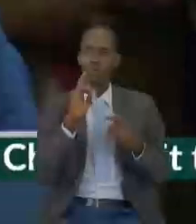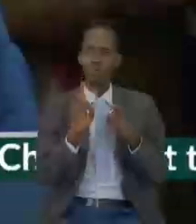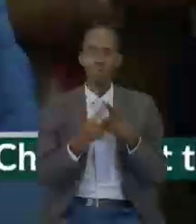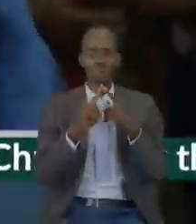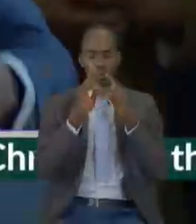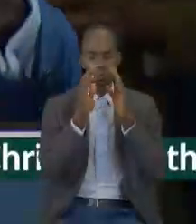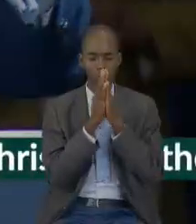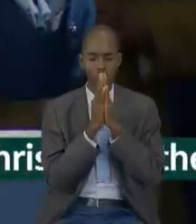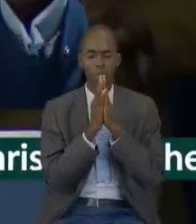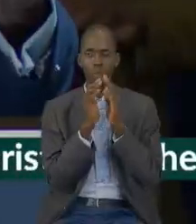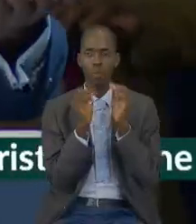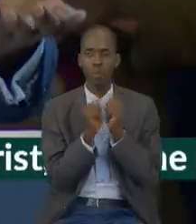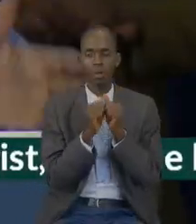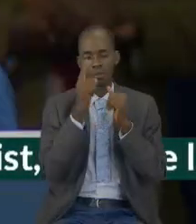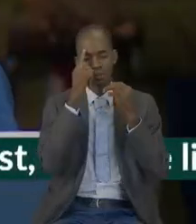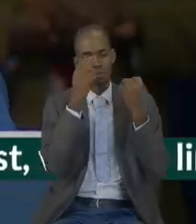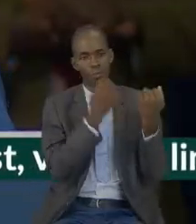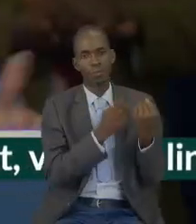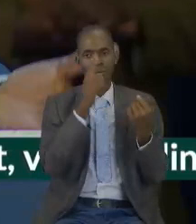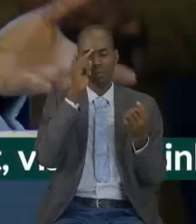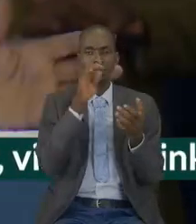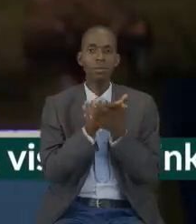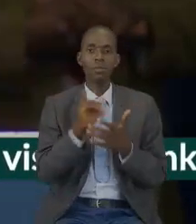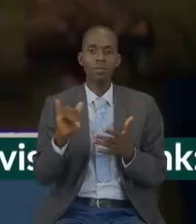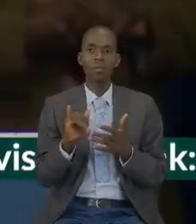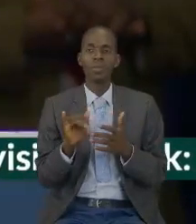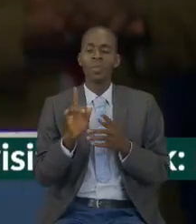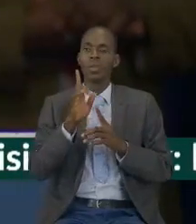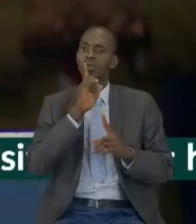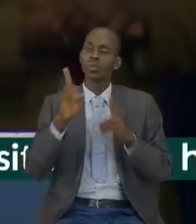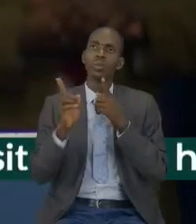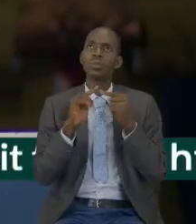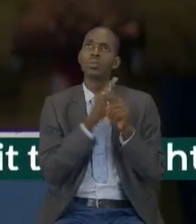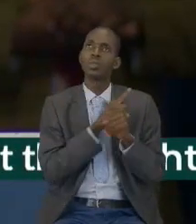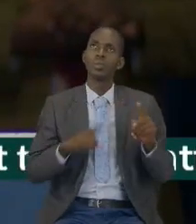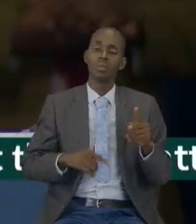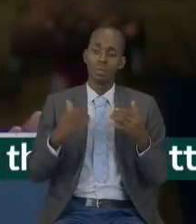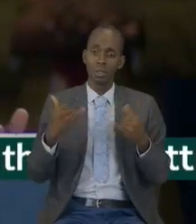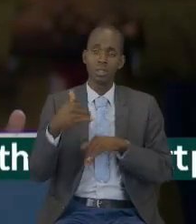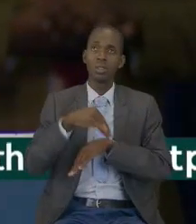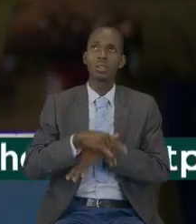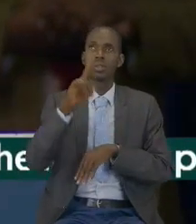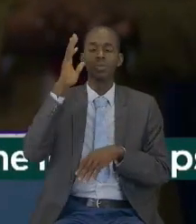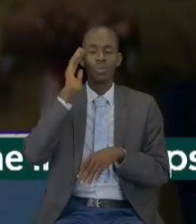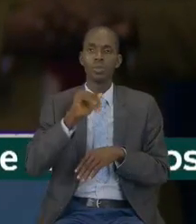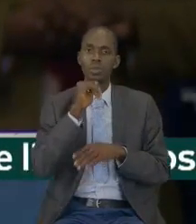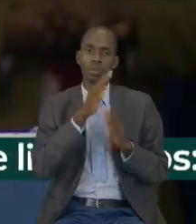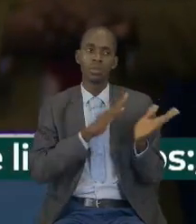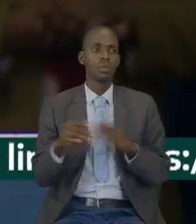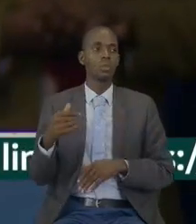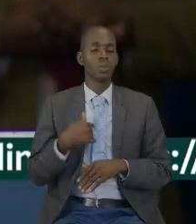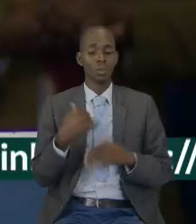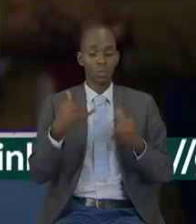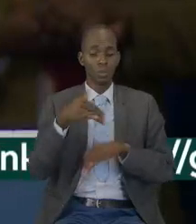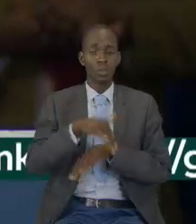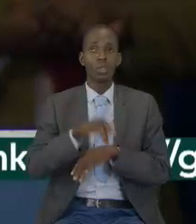tonight. It's a final night. There's no other night than tonight. This October GCK. The next one,